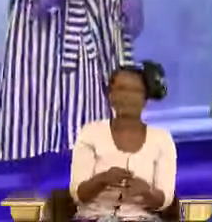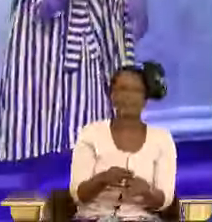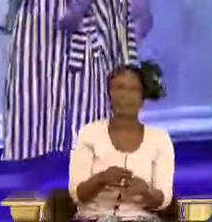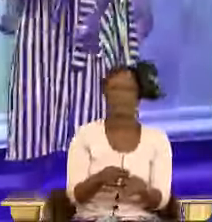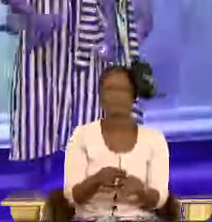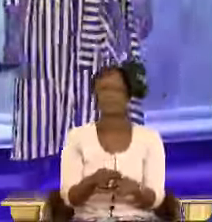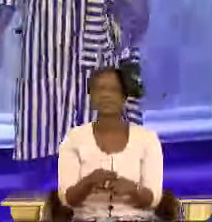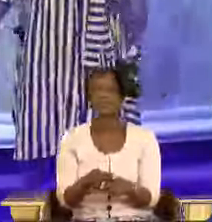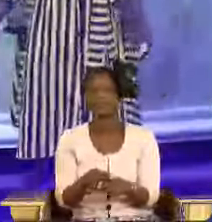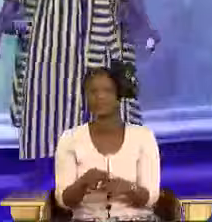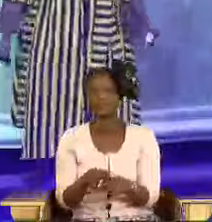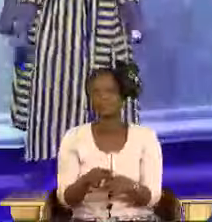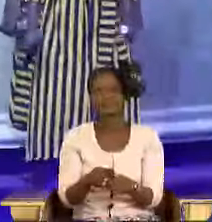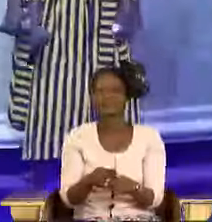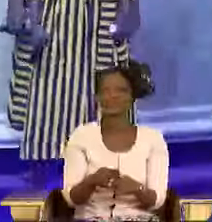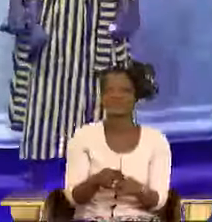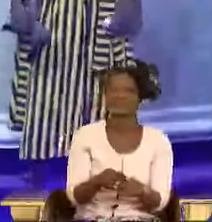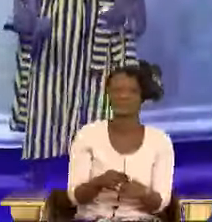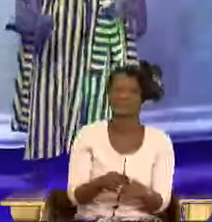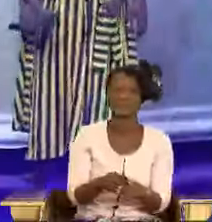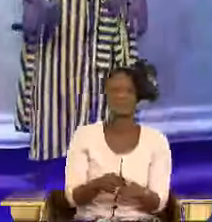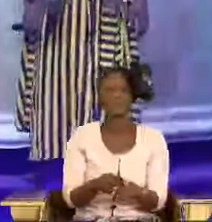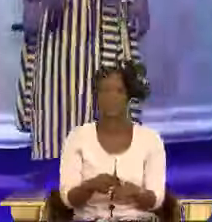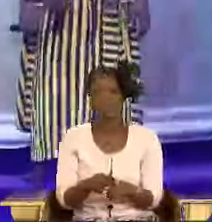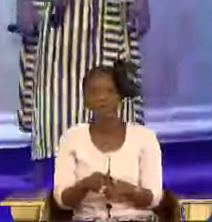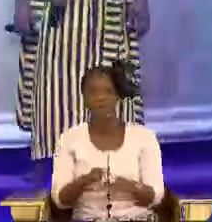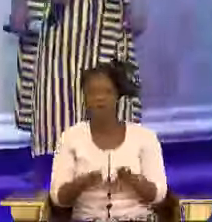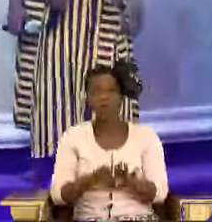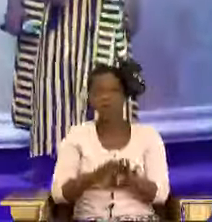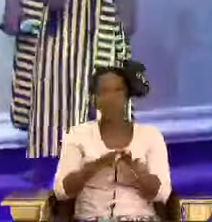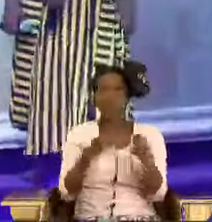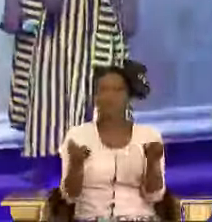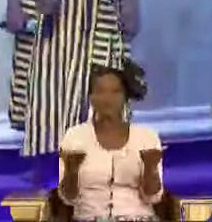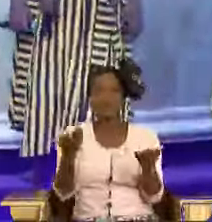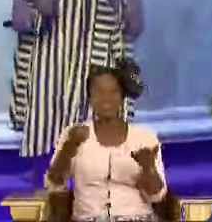name open the FL